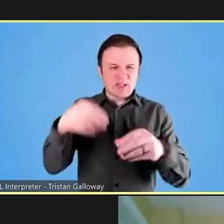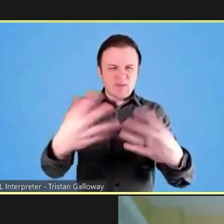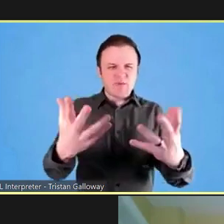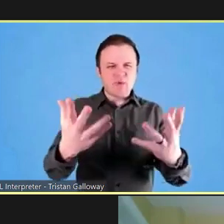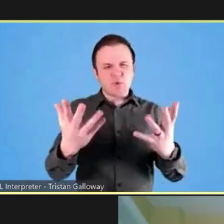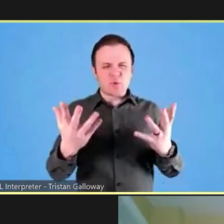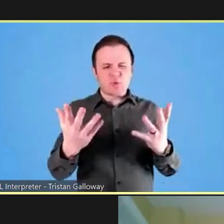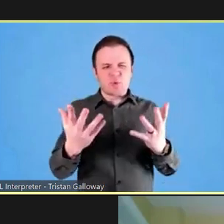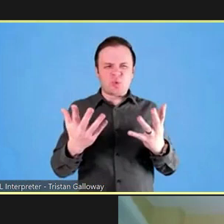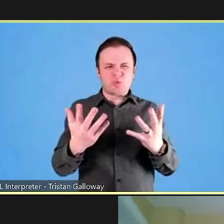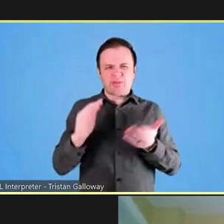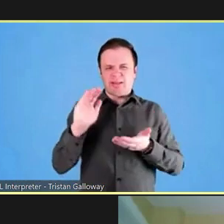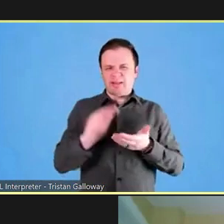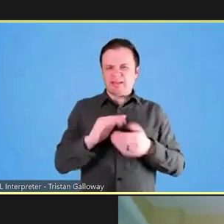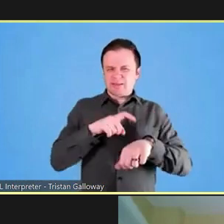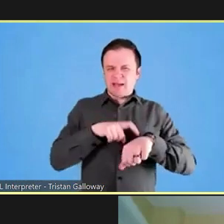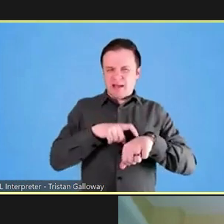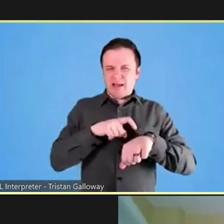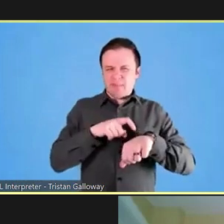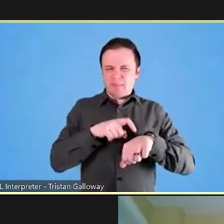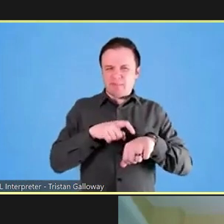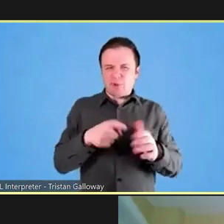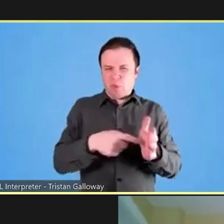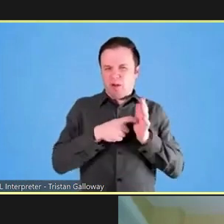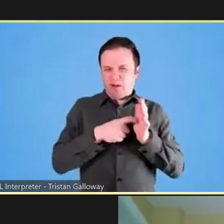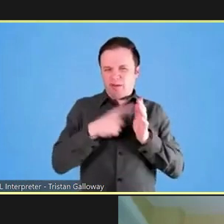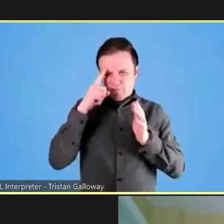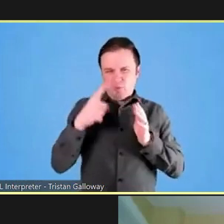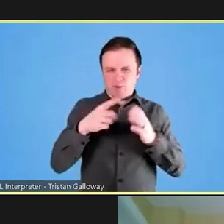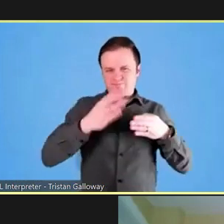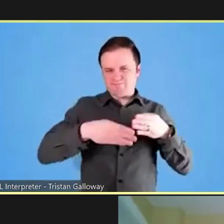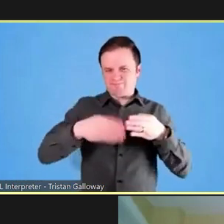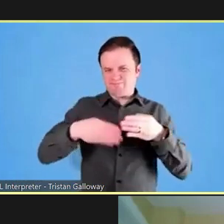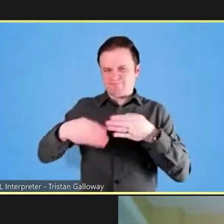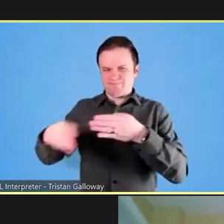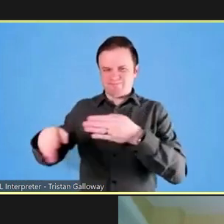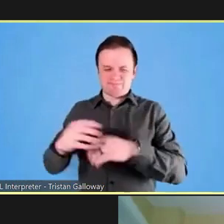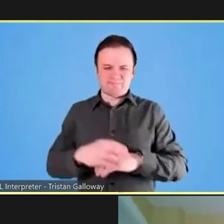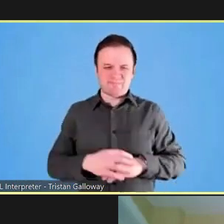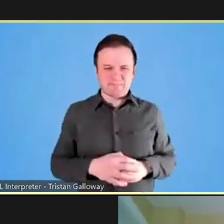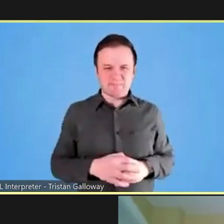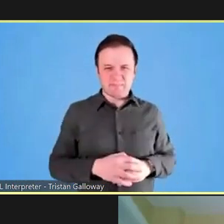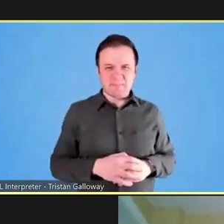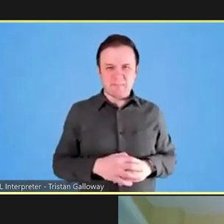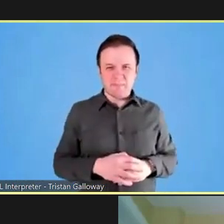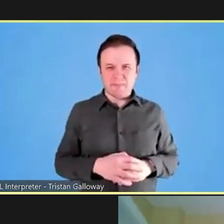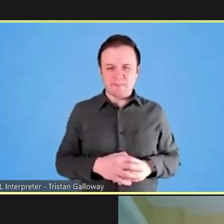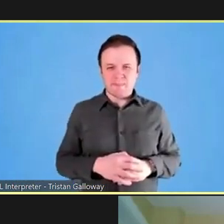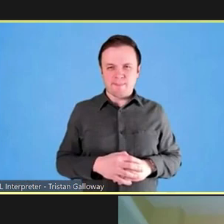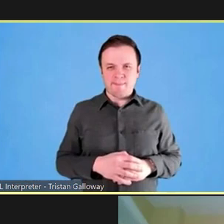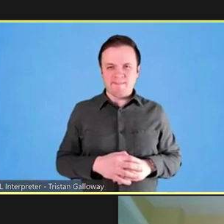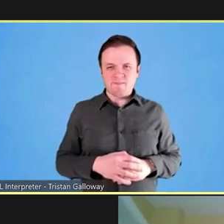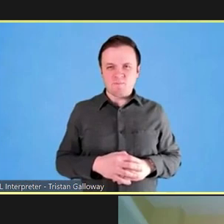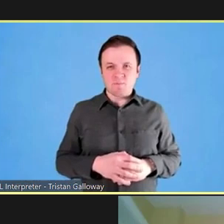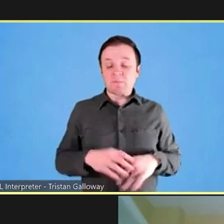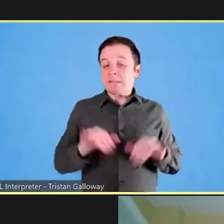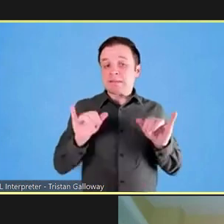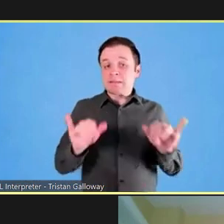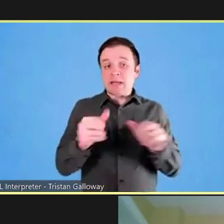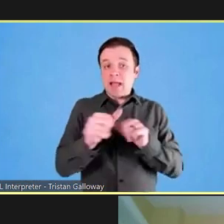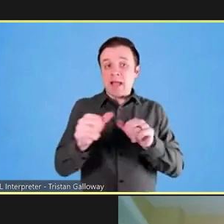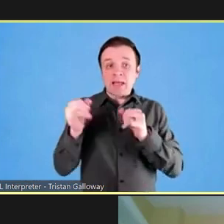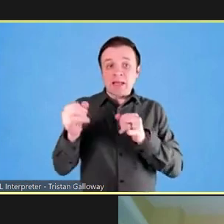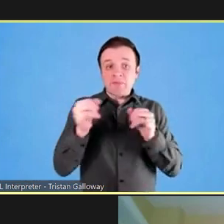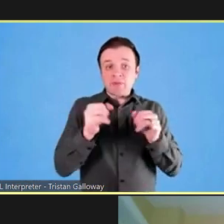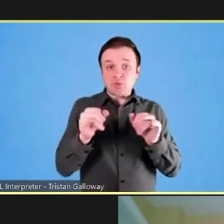the least amount of time that it takes to get through the whole process. But any individual activity can